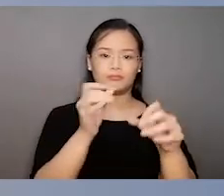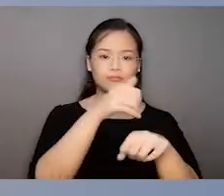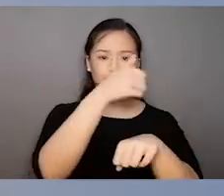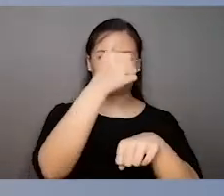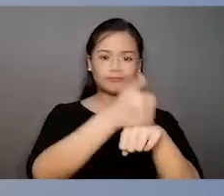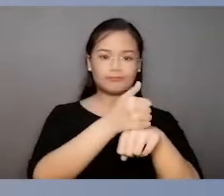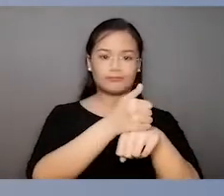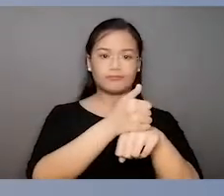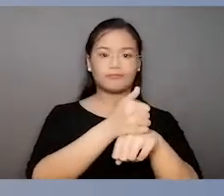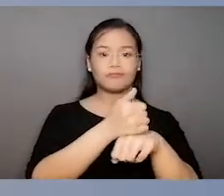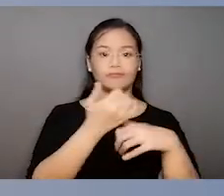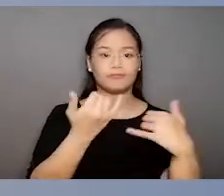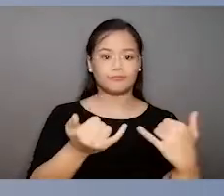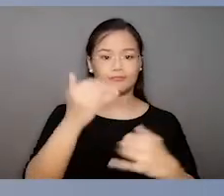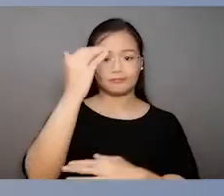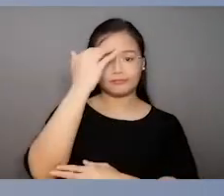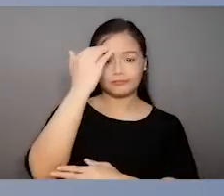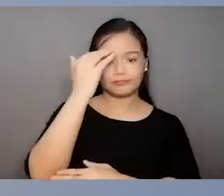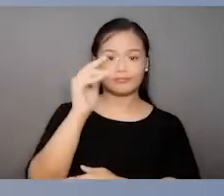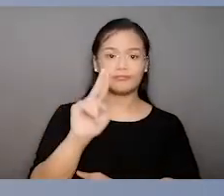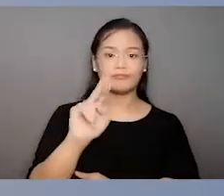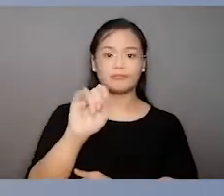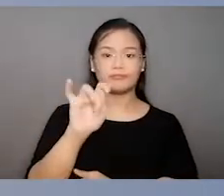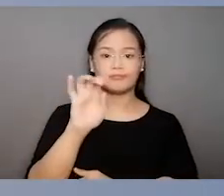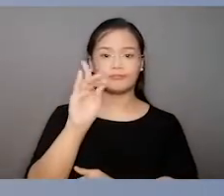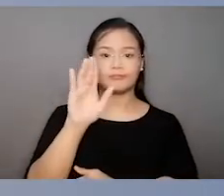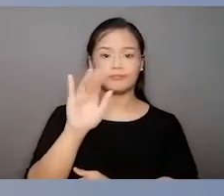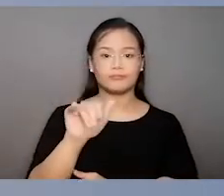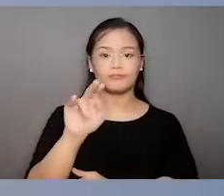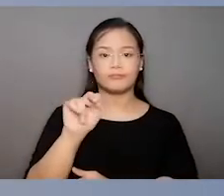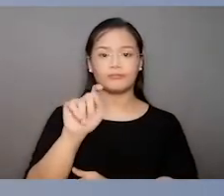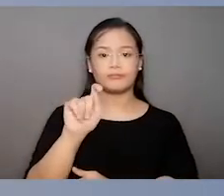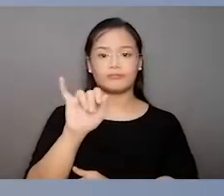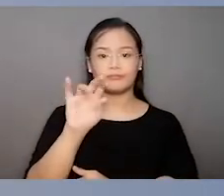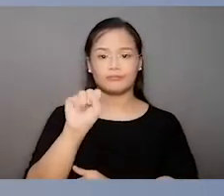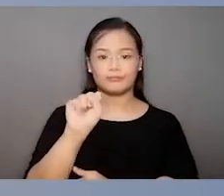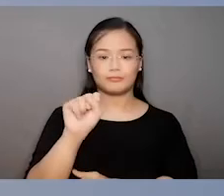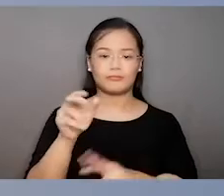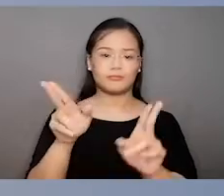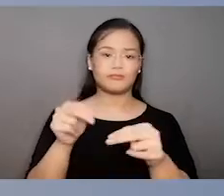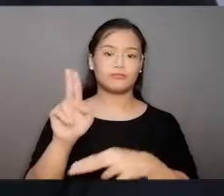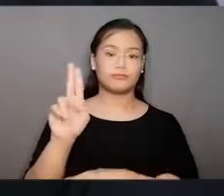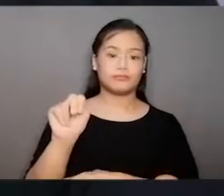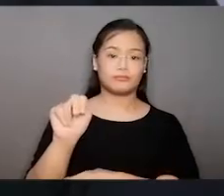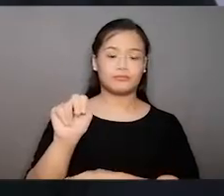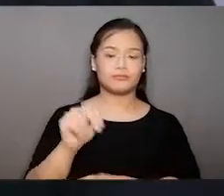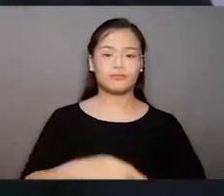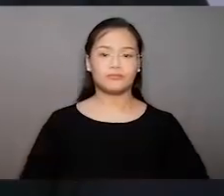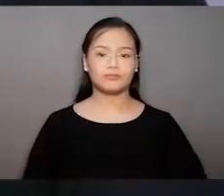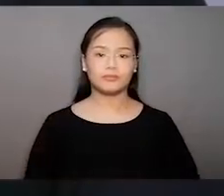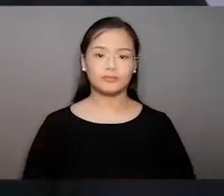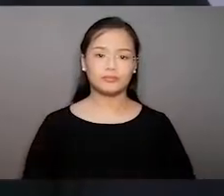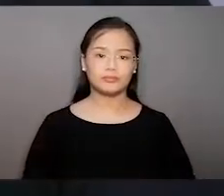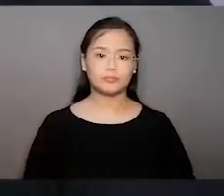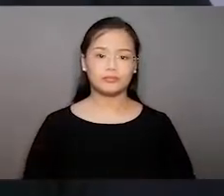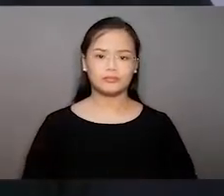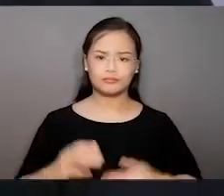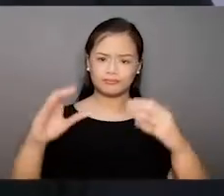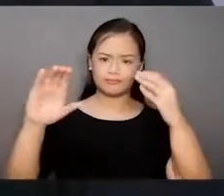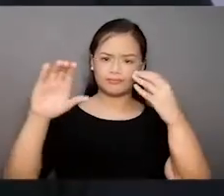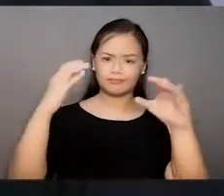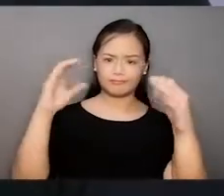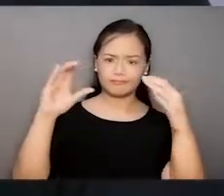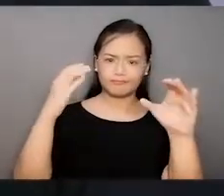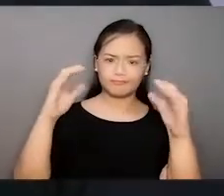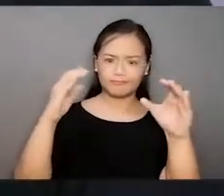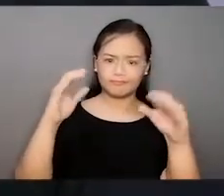established what we now know as the United Nations, or the UN. What differentiates the